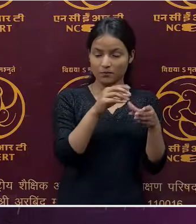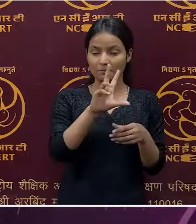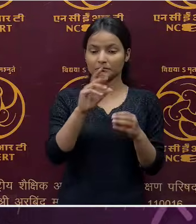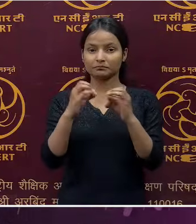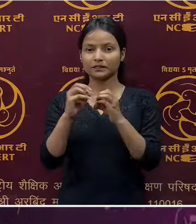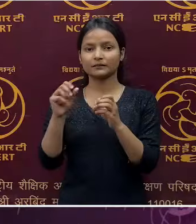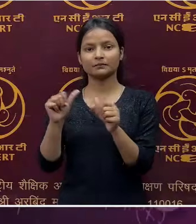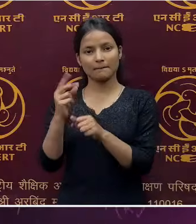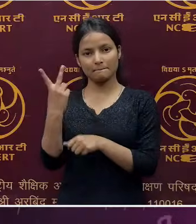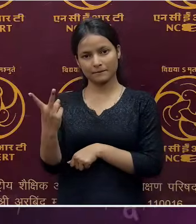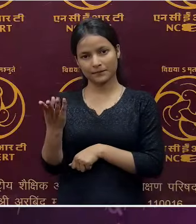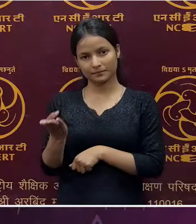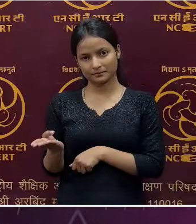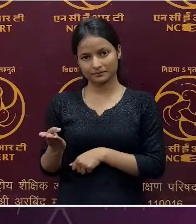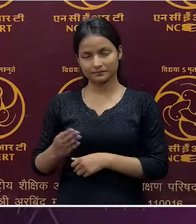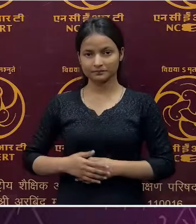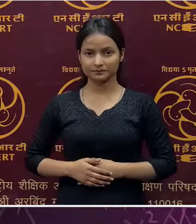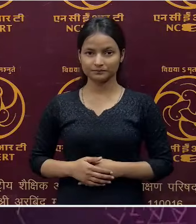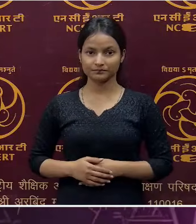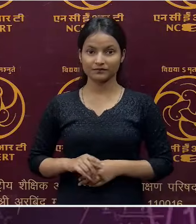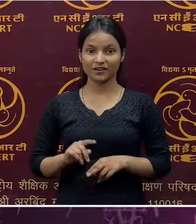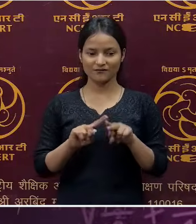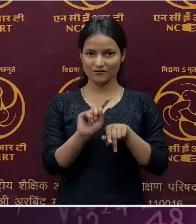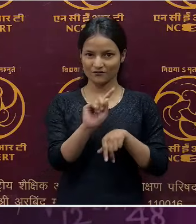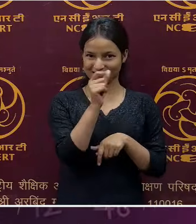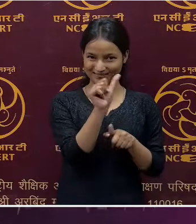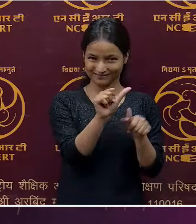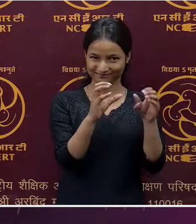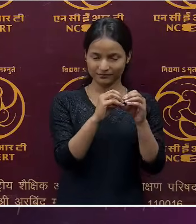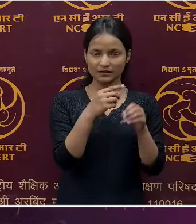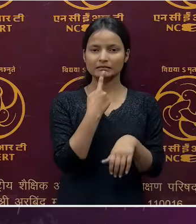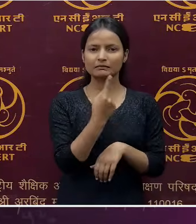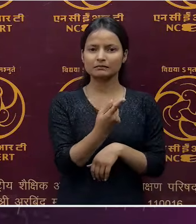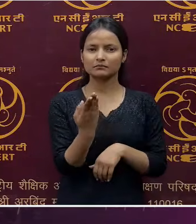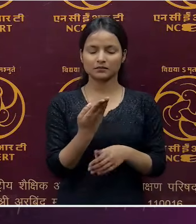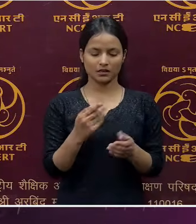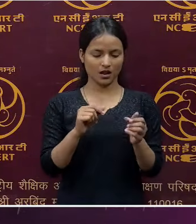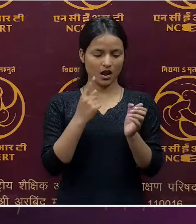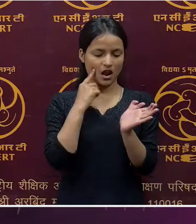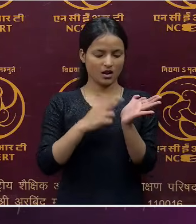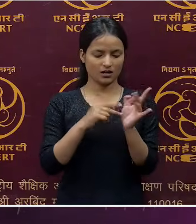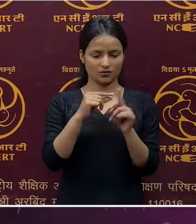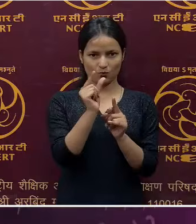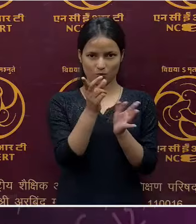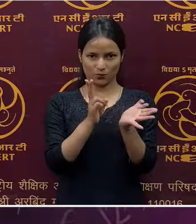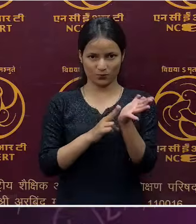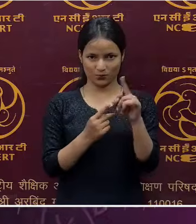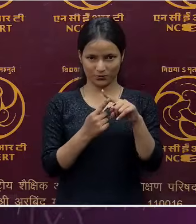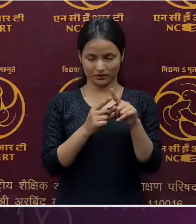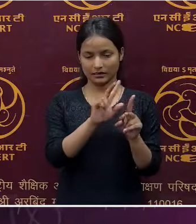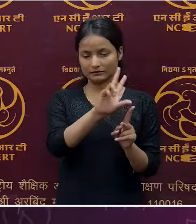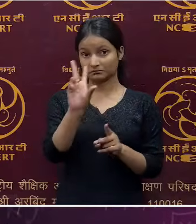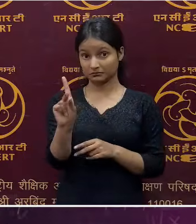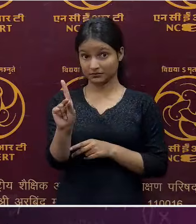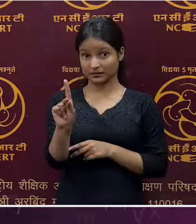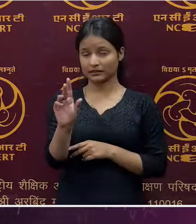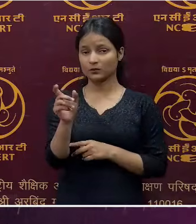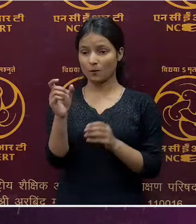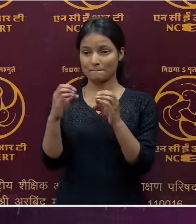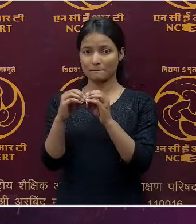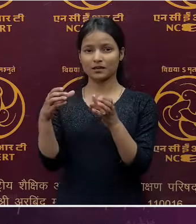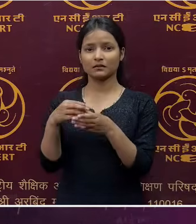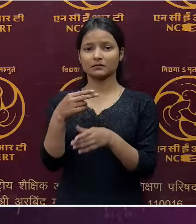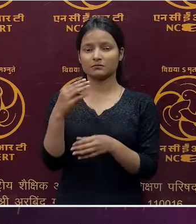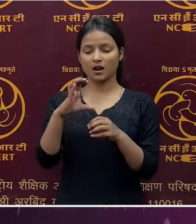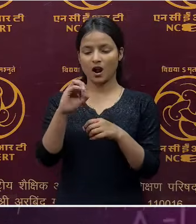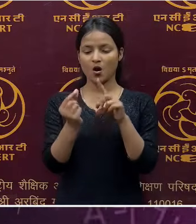When we order that first is the input and second one is the output, we write in this form, then it become a ordered pair. Now we will